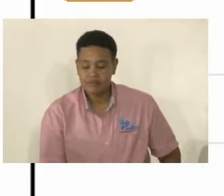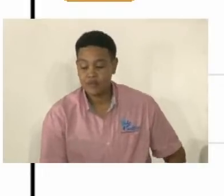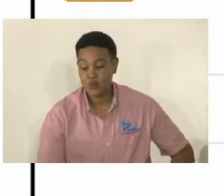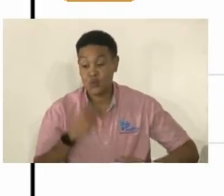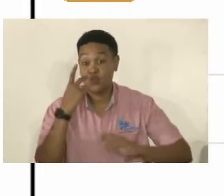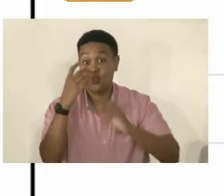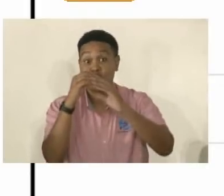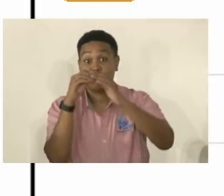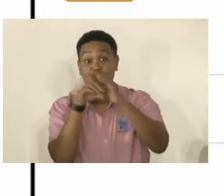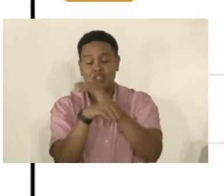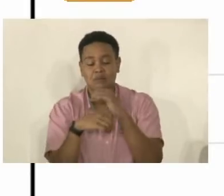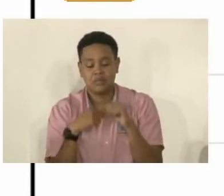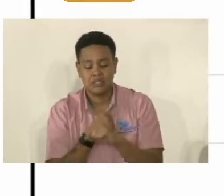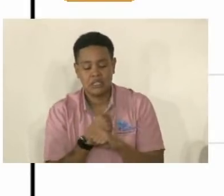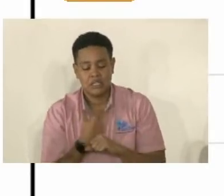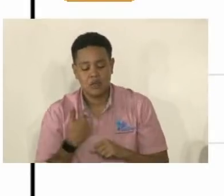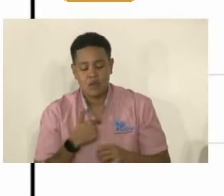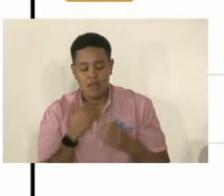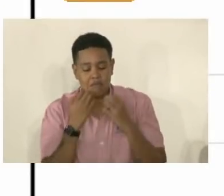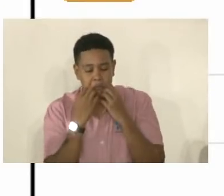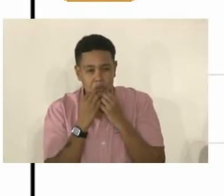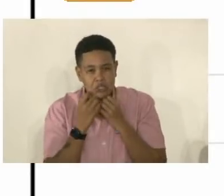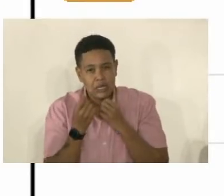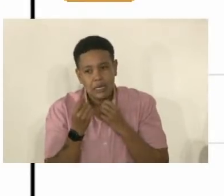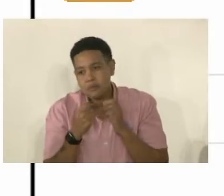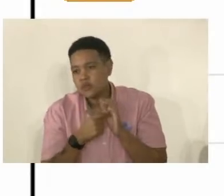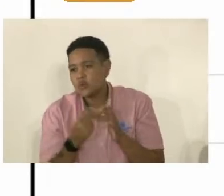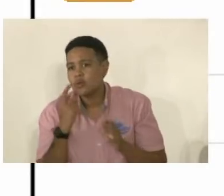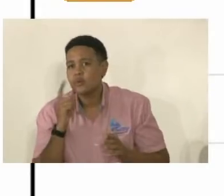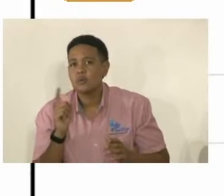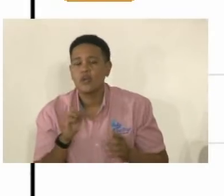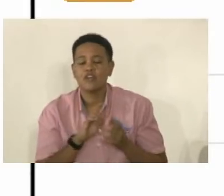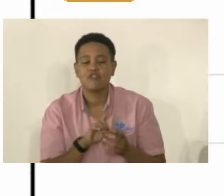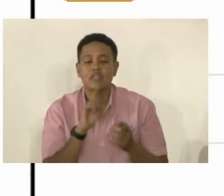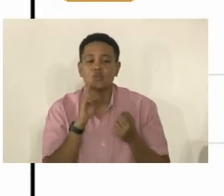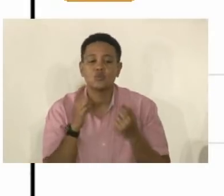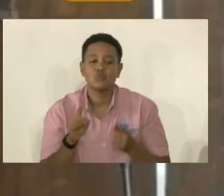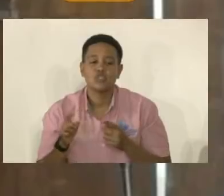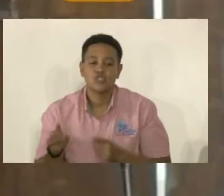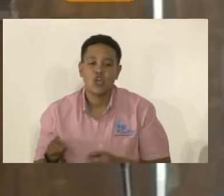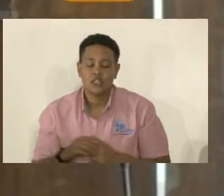statistics, we have precious little to show for it in terms of results.